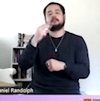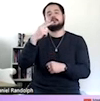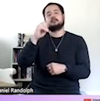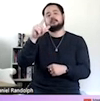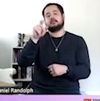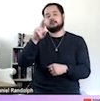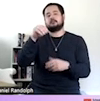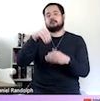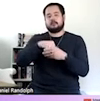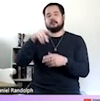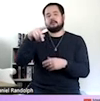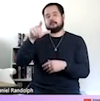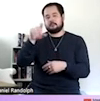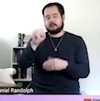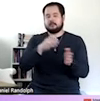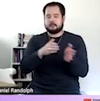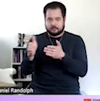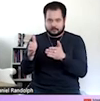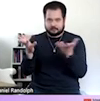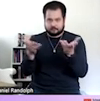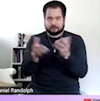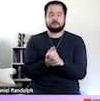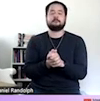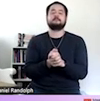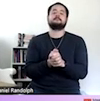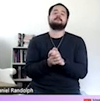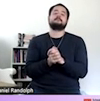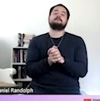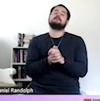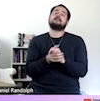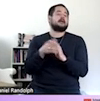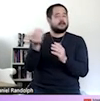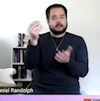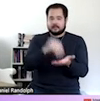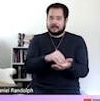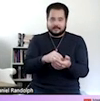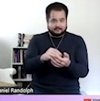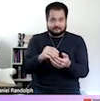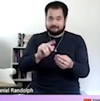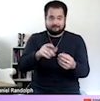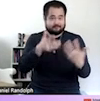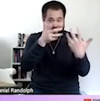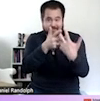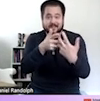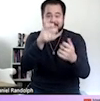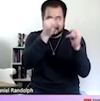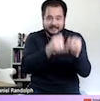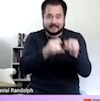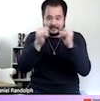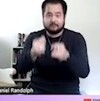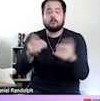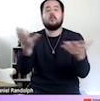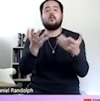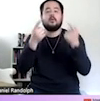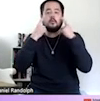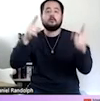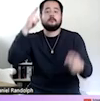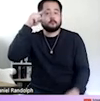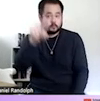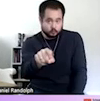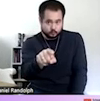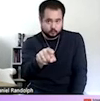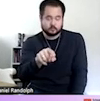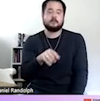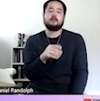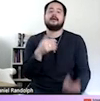assessment project. Again, this is one of those things where you have to think about what works for you, but there's lots of different tools out